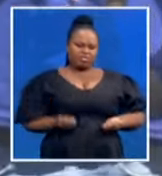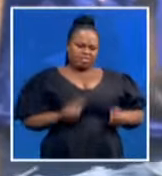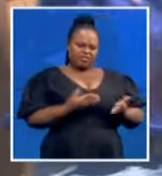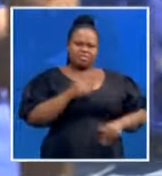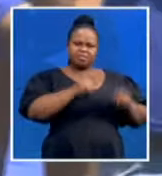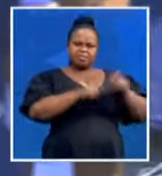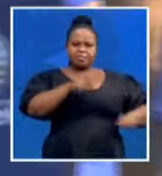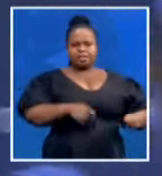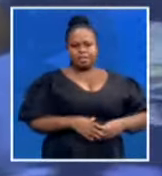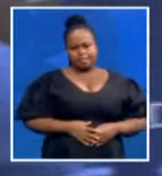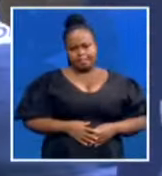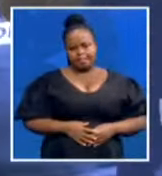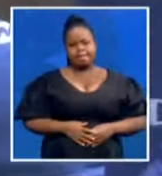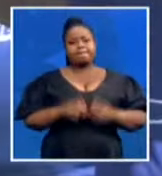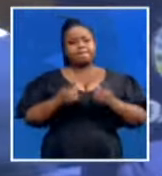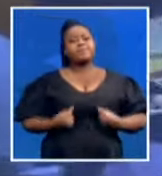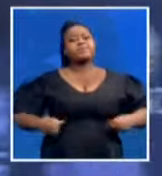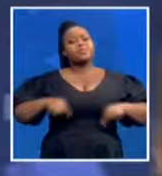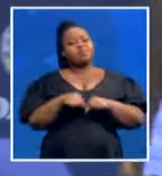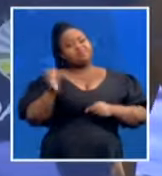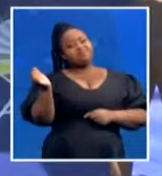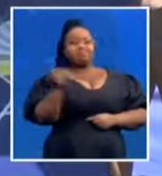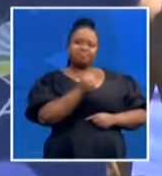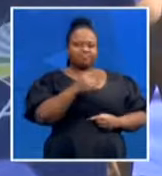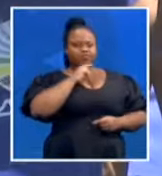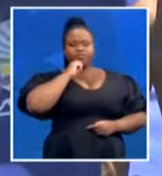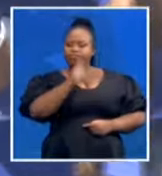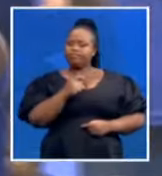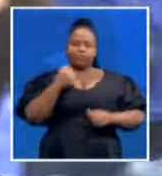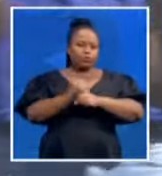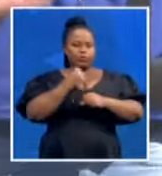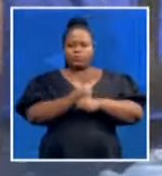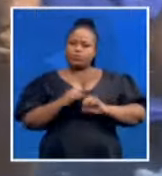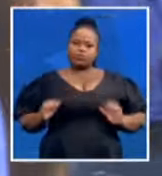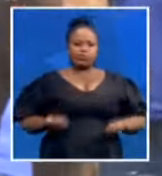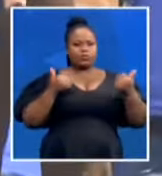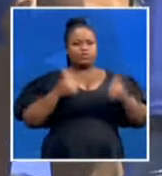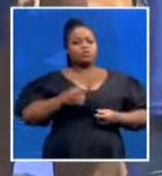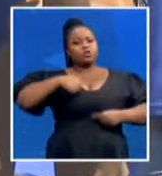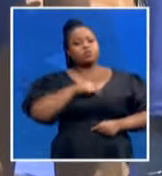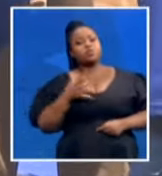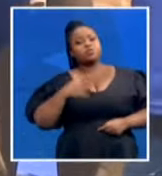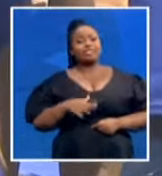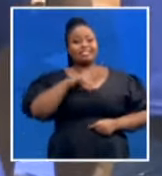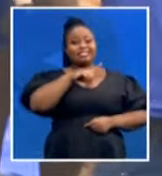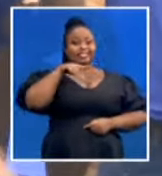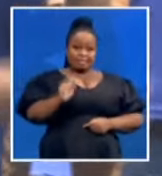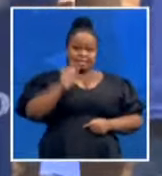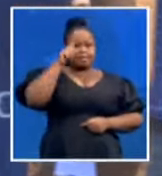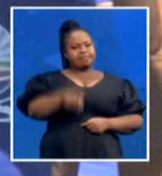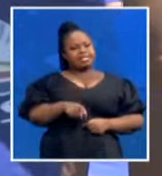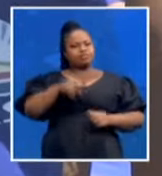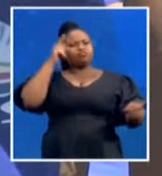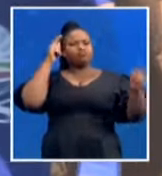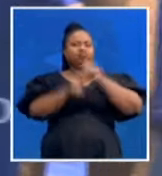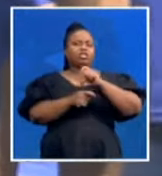Singenisa umbutho that truly gets things done. Sifake Democratic Alliance that has changed the fate of Cape Town, that